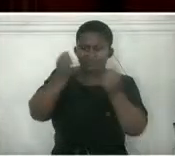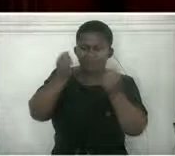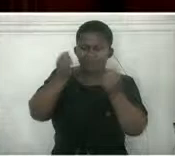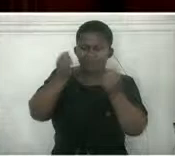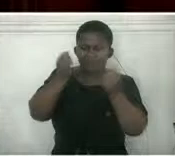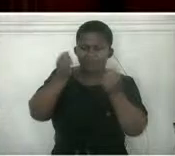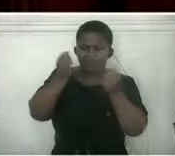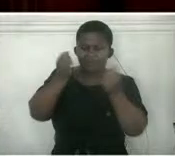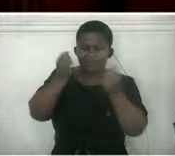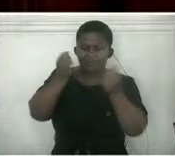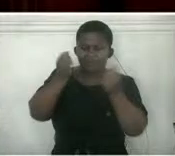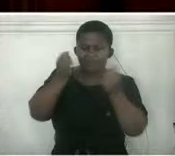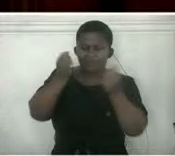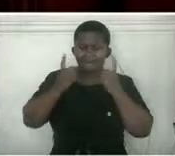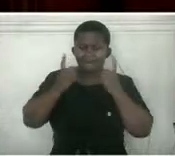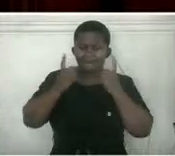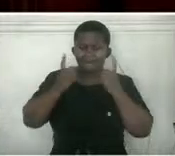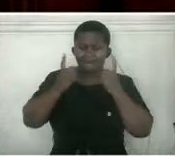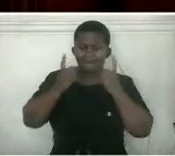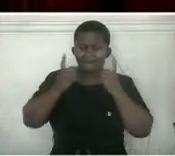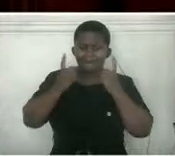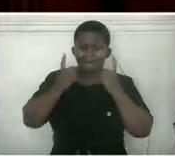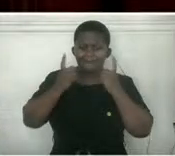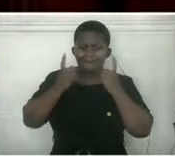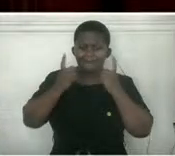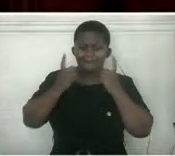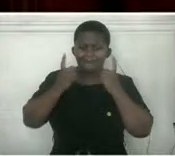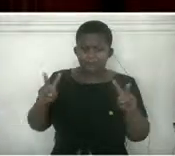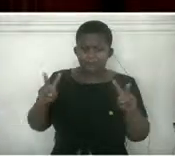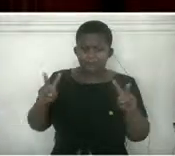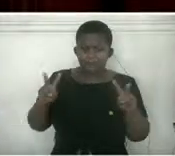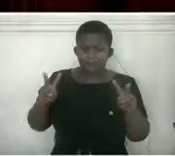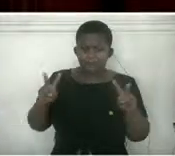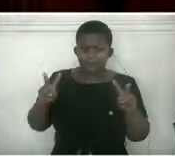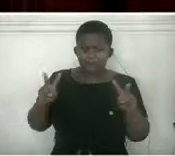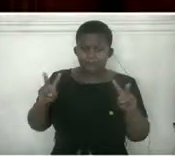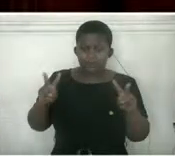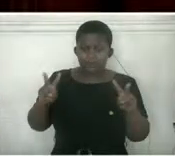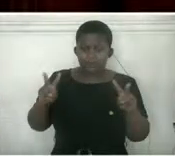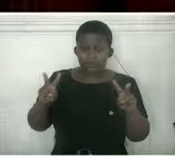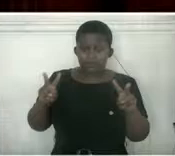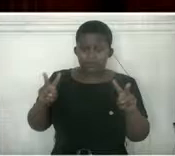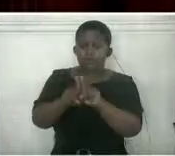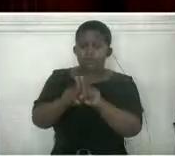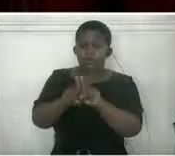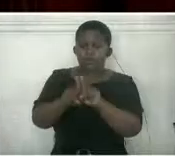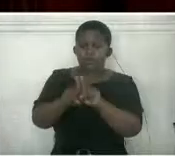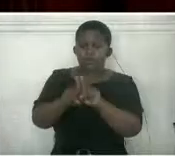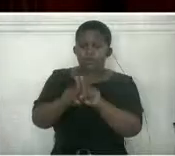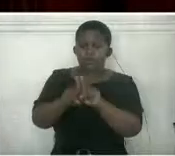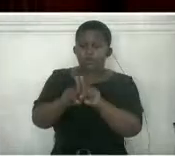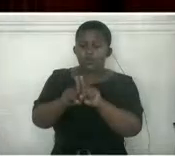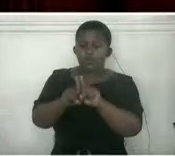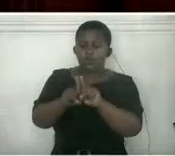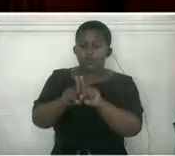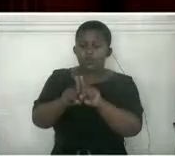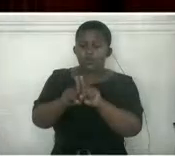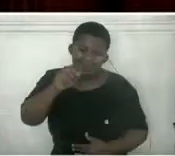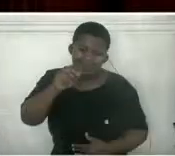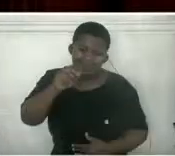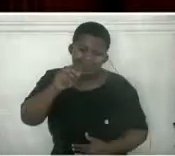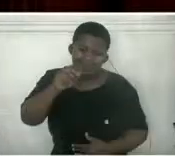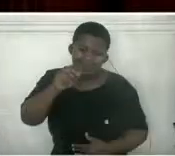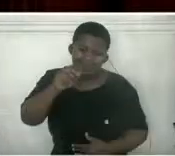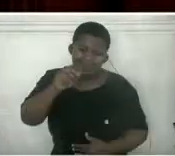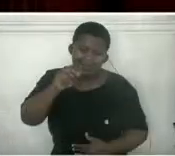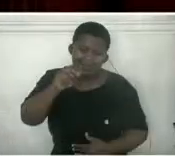that the tempo must quicken yet again to advance peace and development in KwaZulu-Natal.